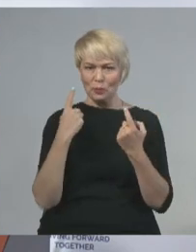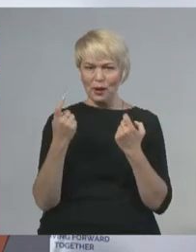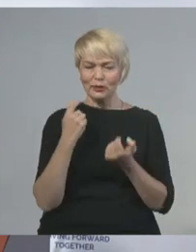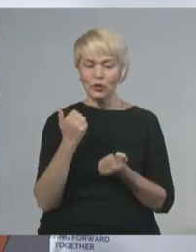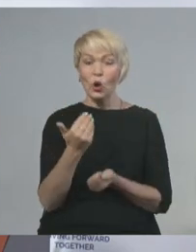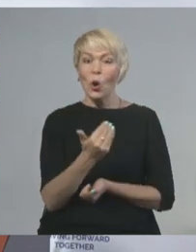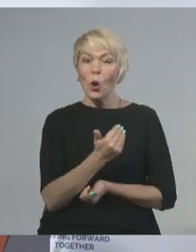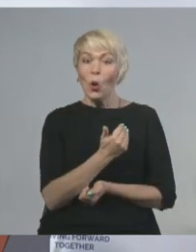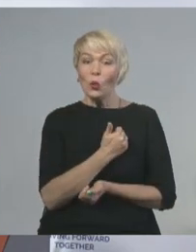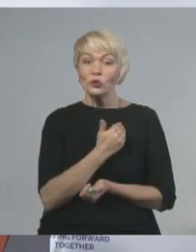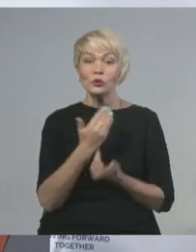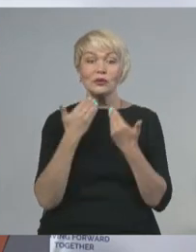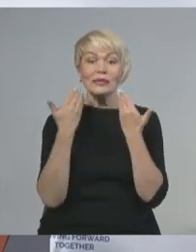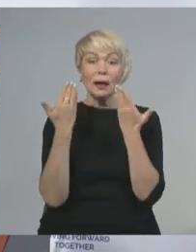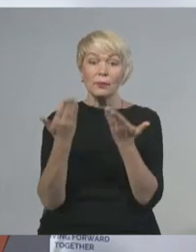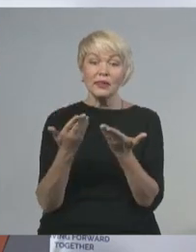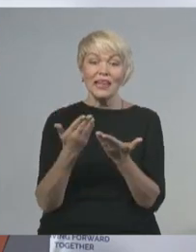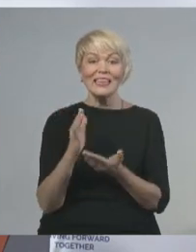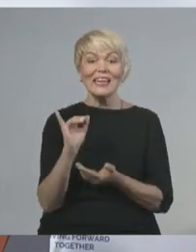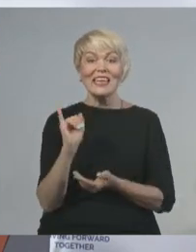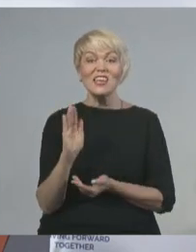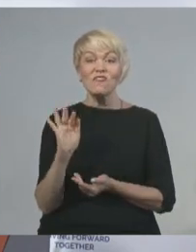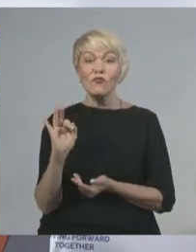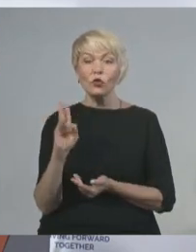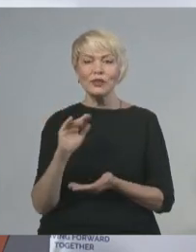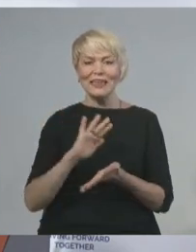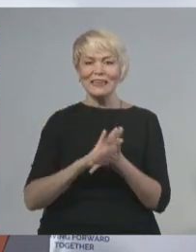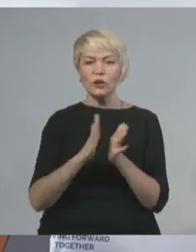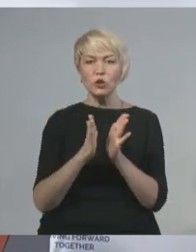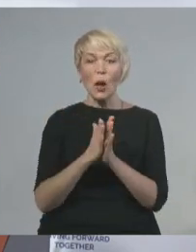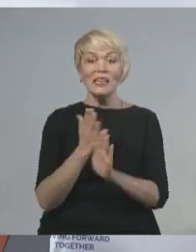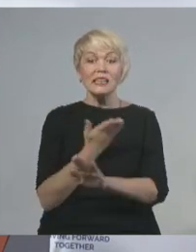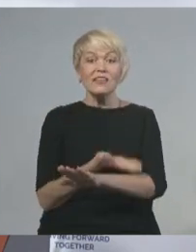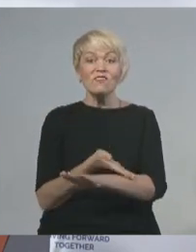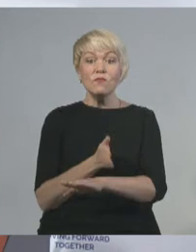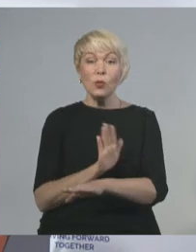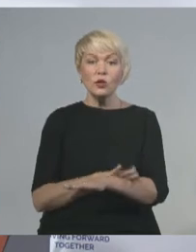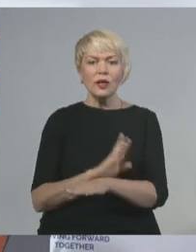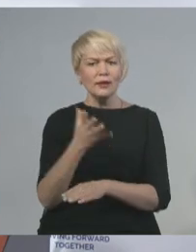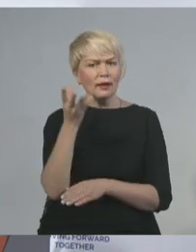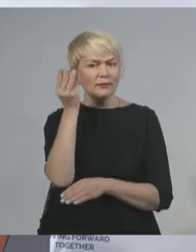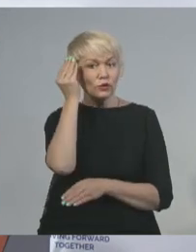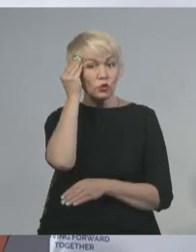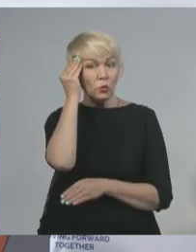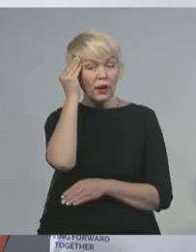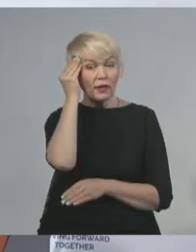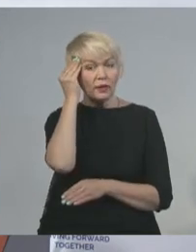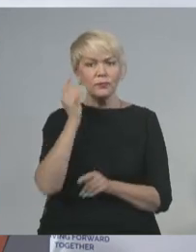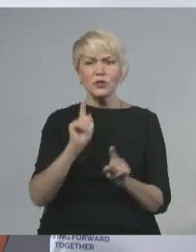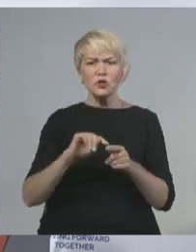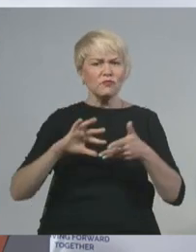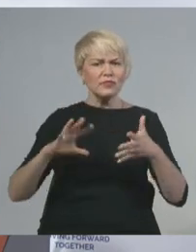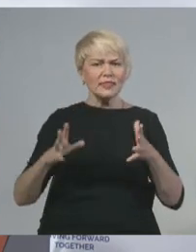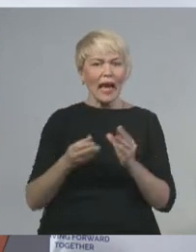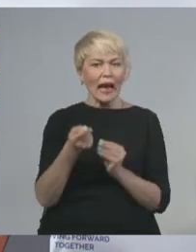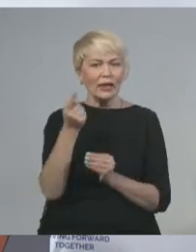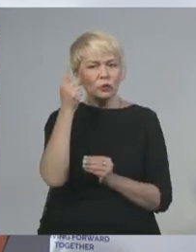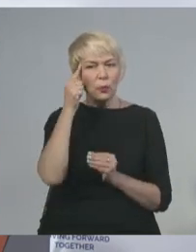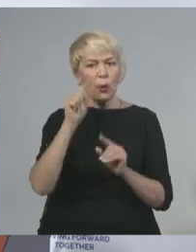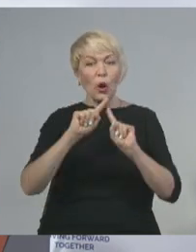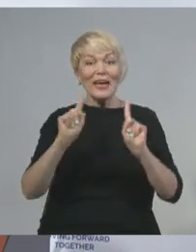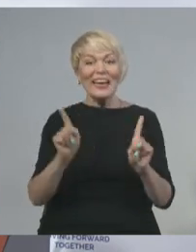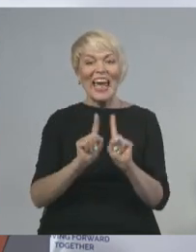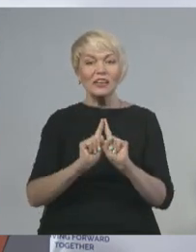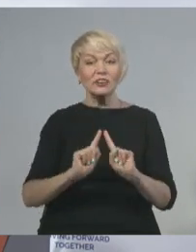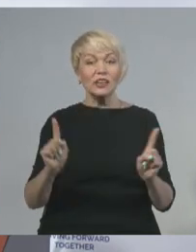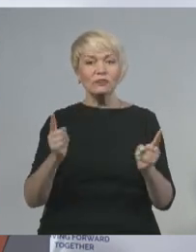poland uh what do you think about these creative approaches because adela was mentioning the positive stories the